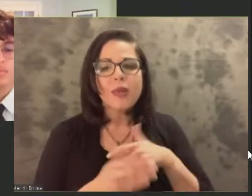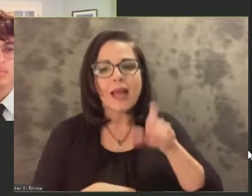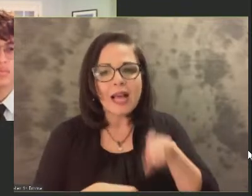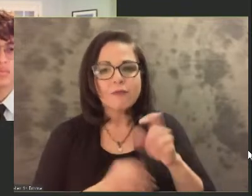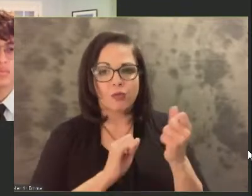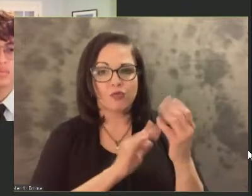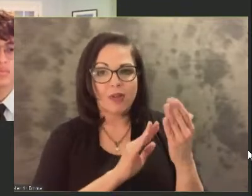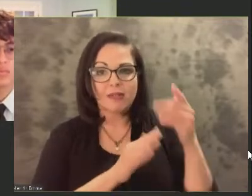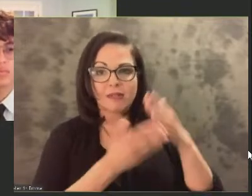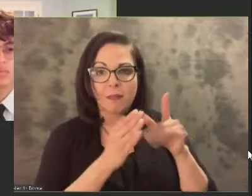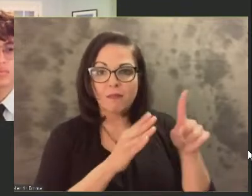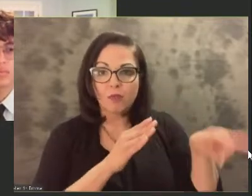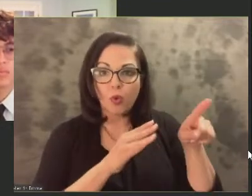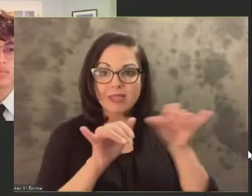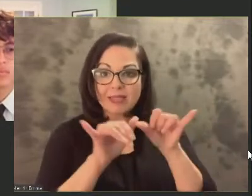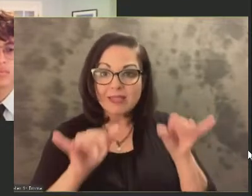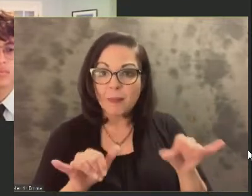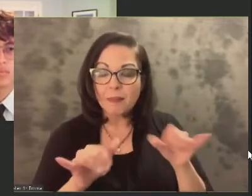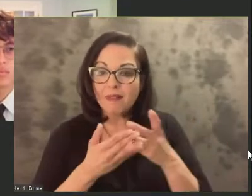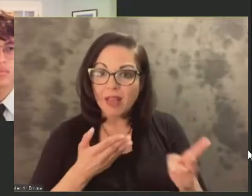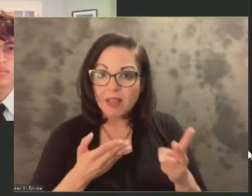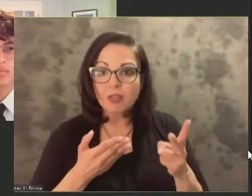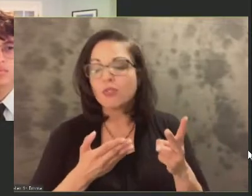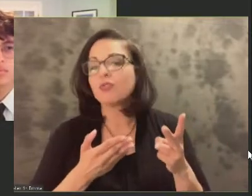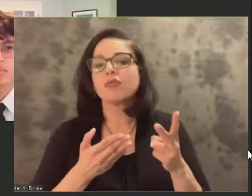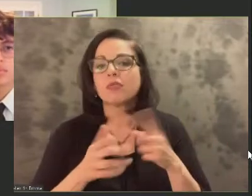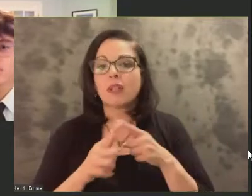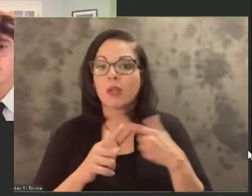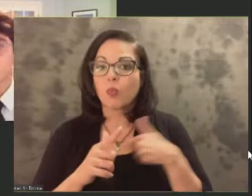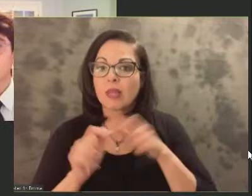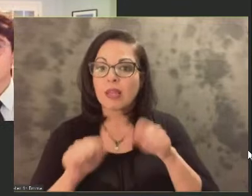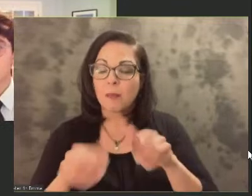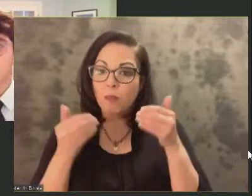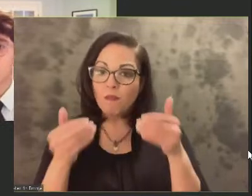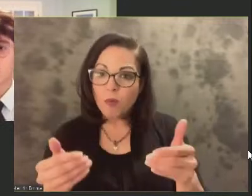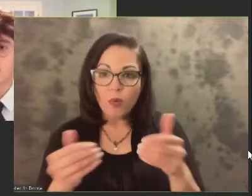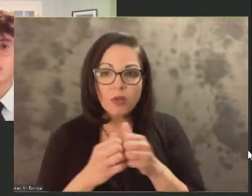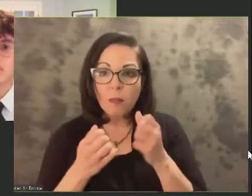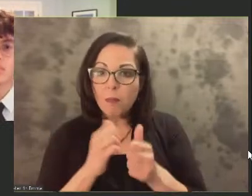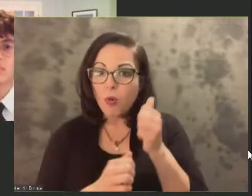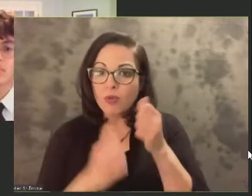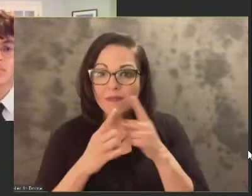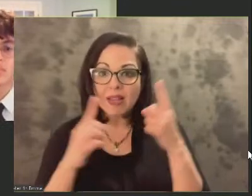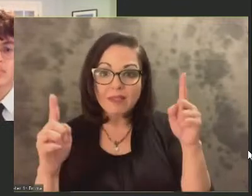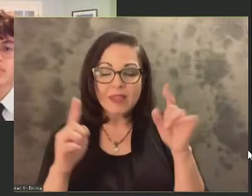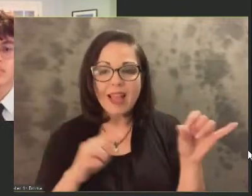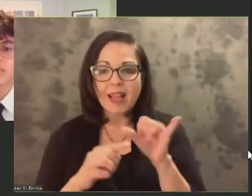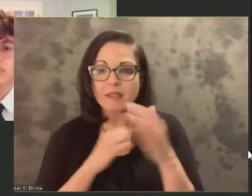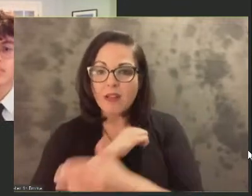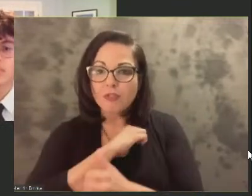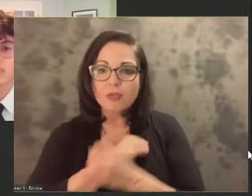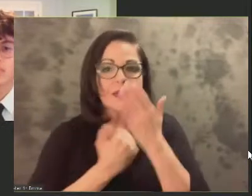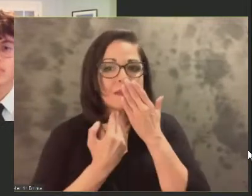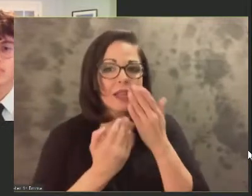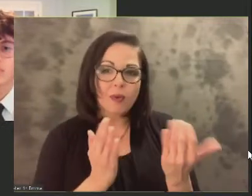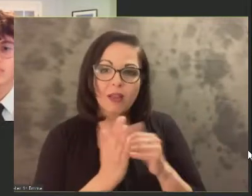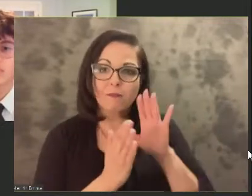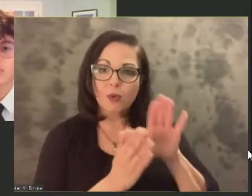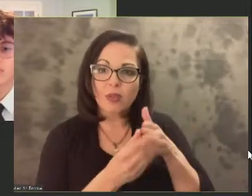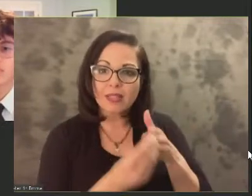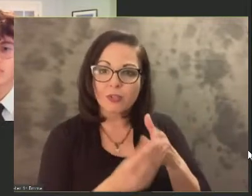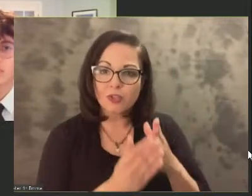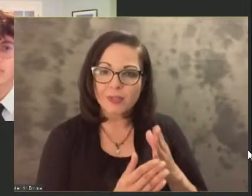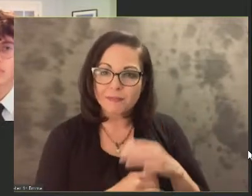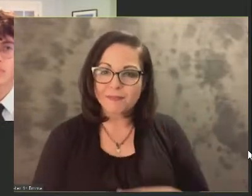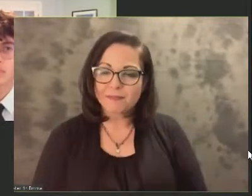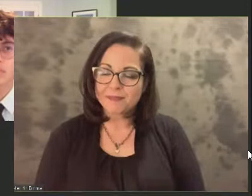have to address some of these systemic failures in order to move forward most effectively as a country. So thank you again for your leadership.